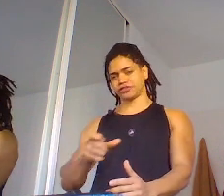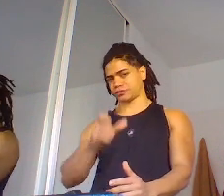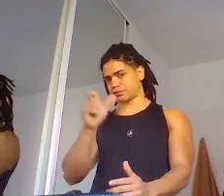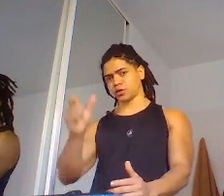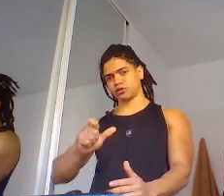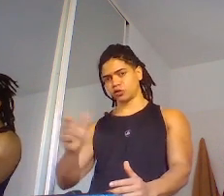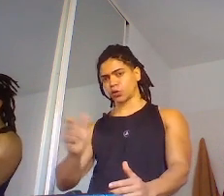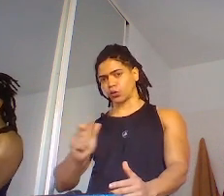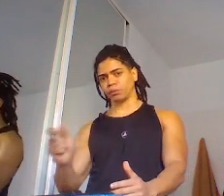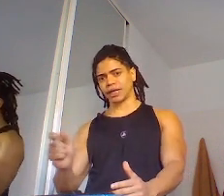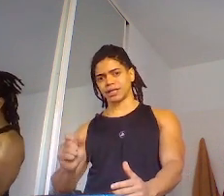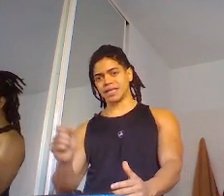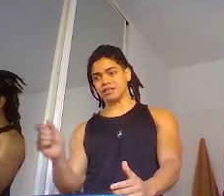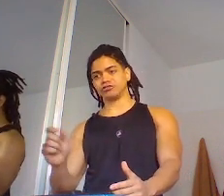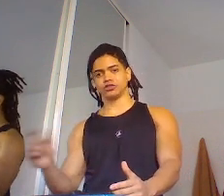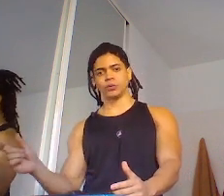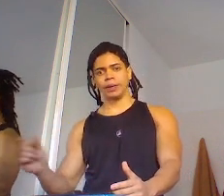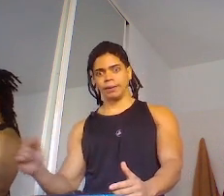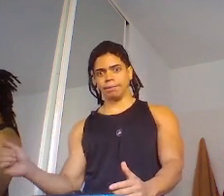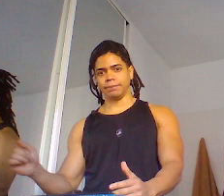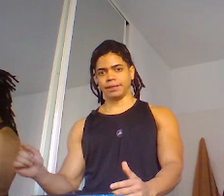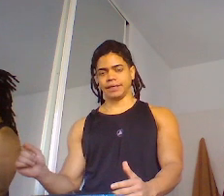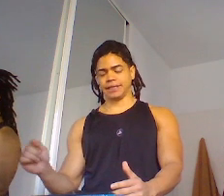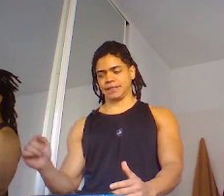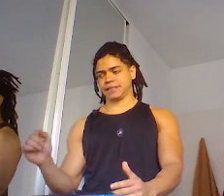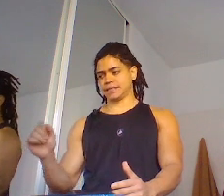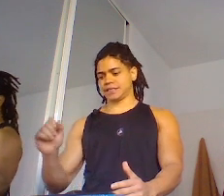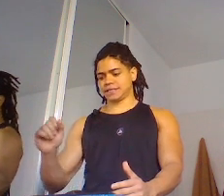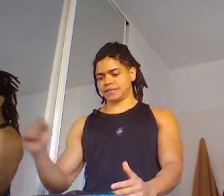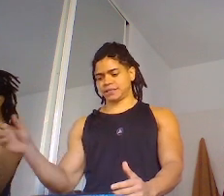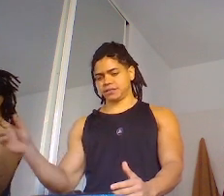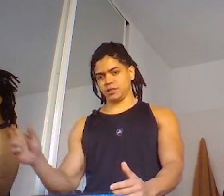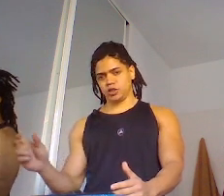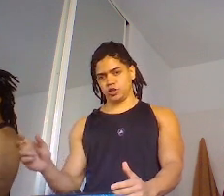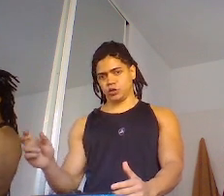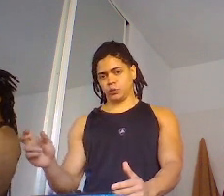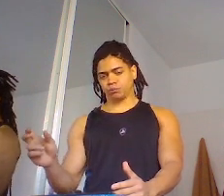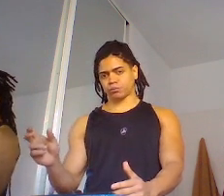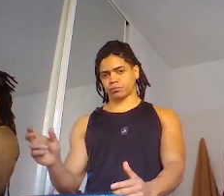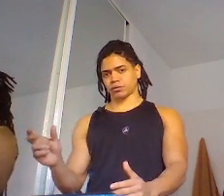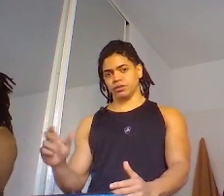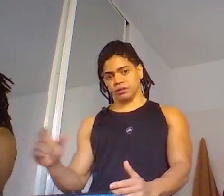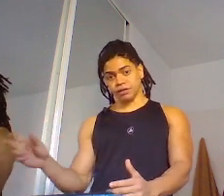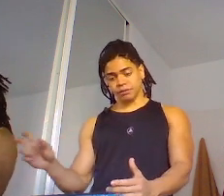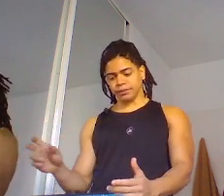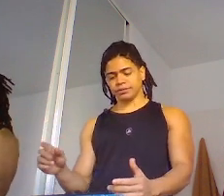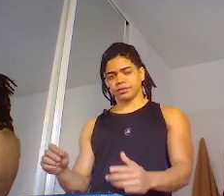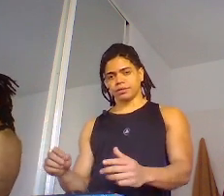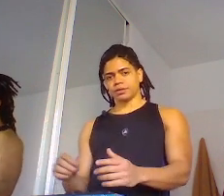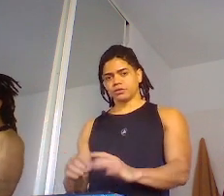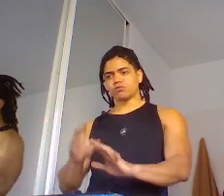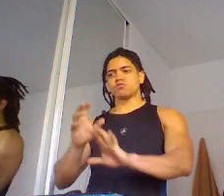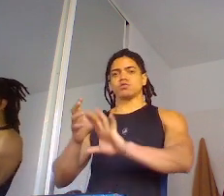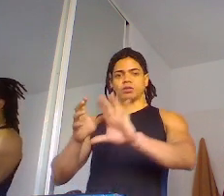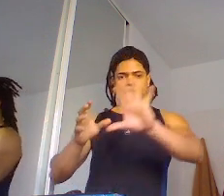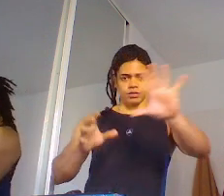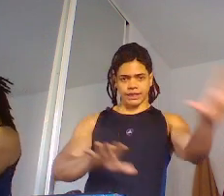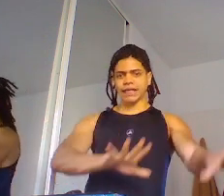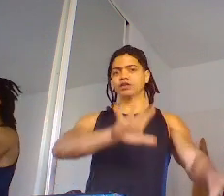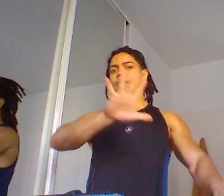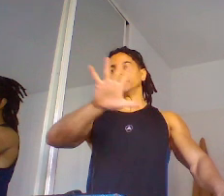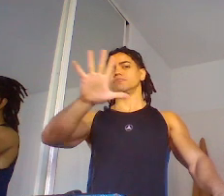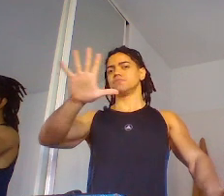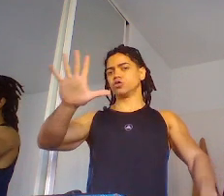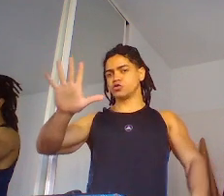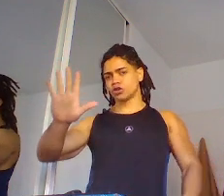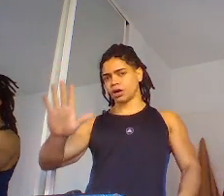this is very short-term debt issue by the government. So then I